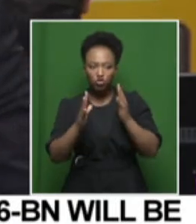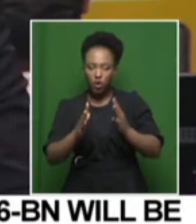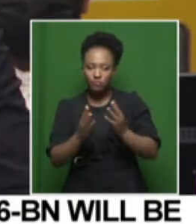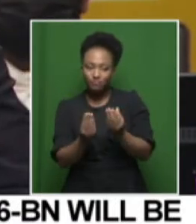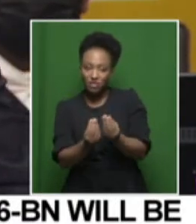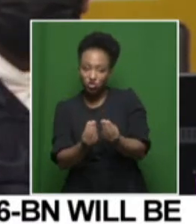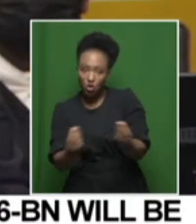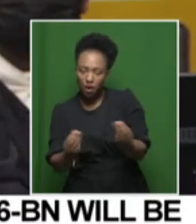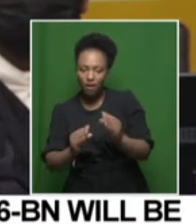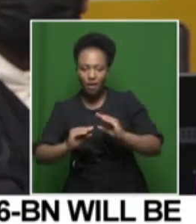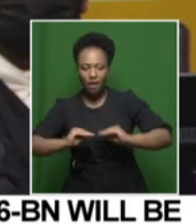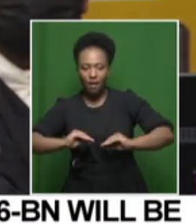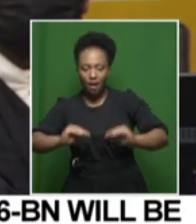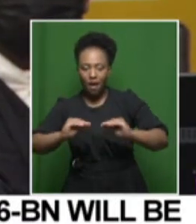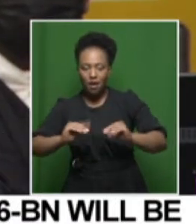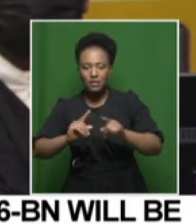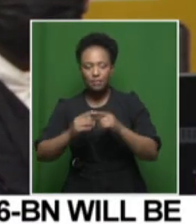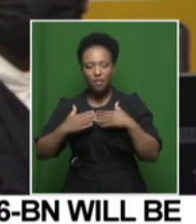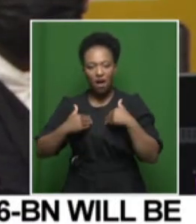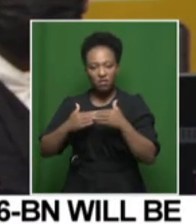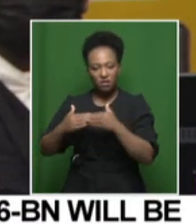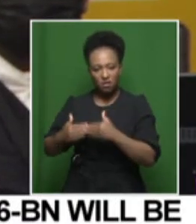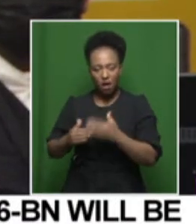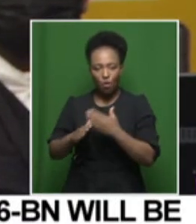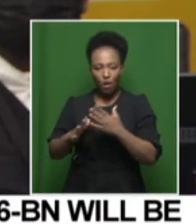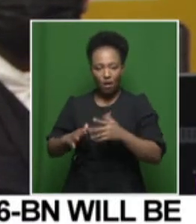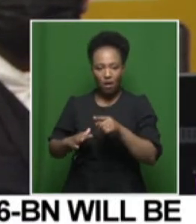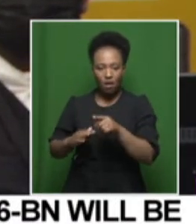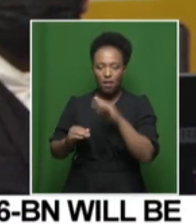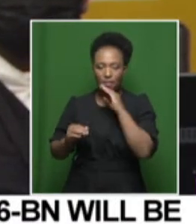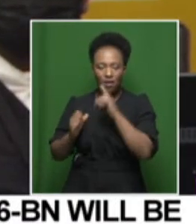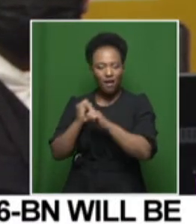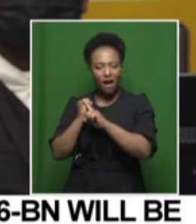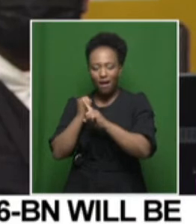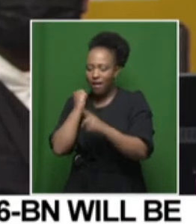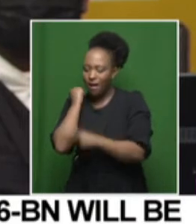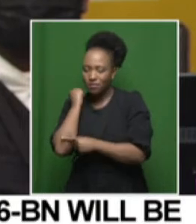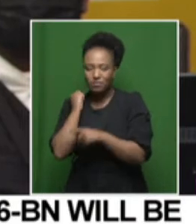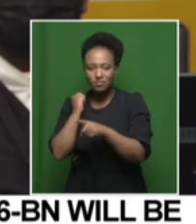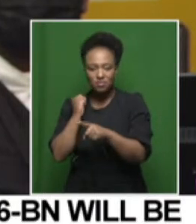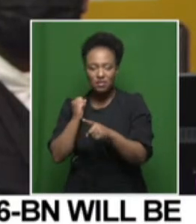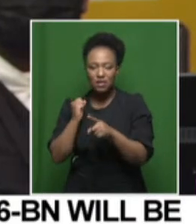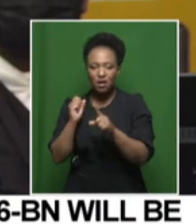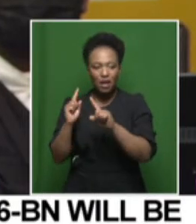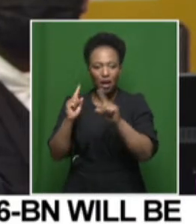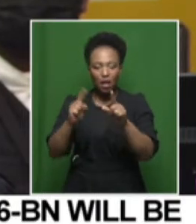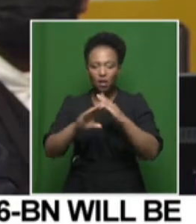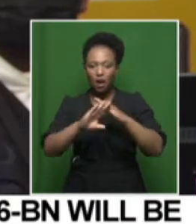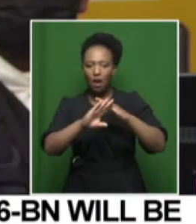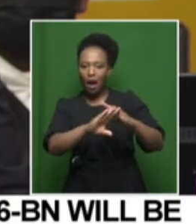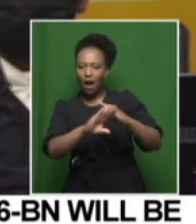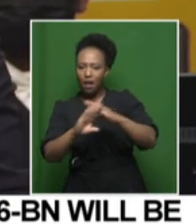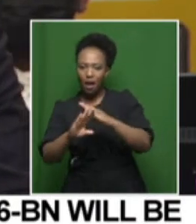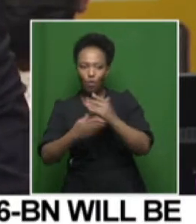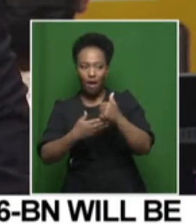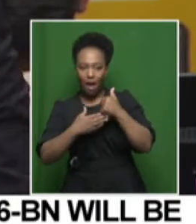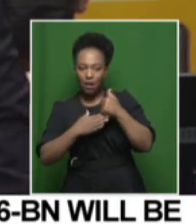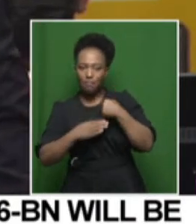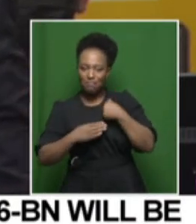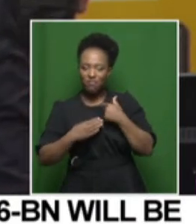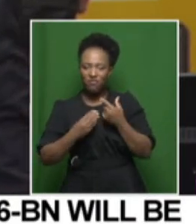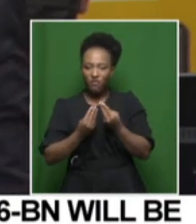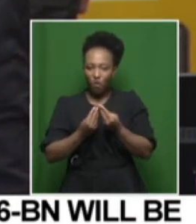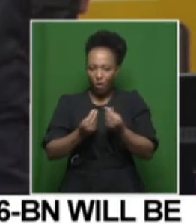healthcare workers were among those that were the last and only line of defense against the pandemic. In